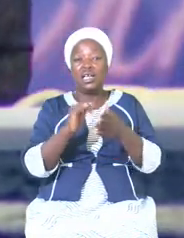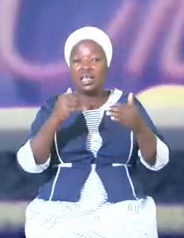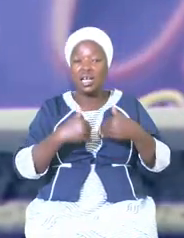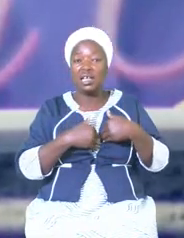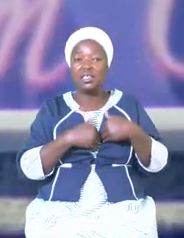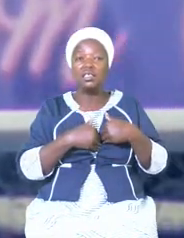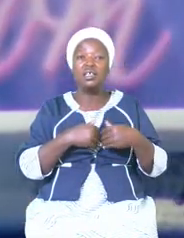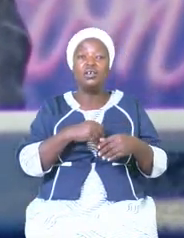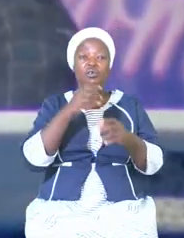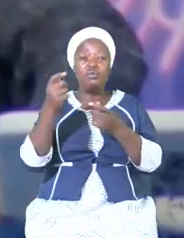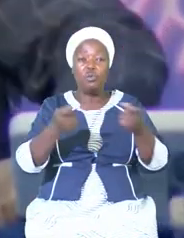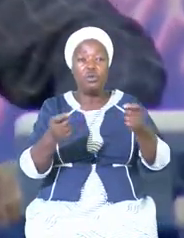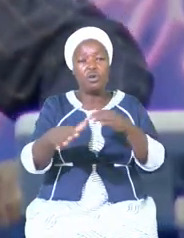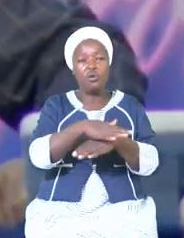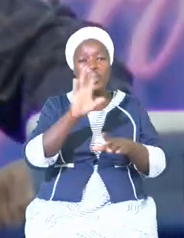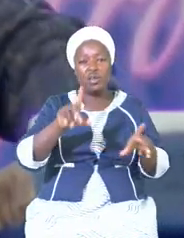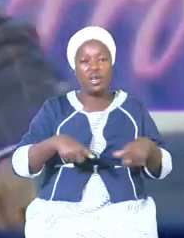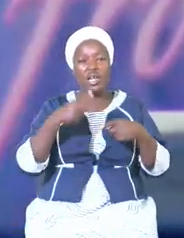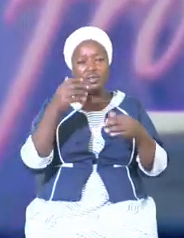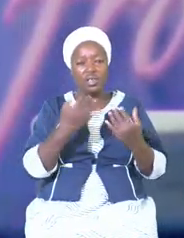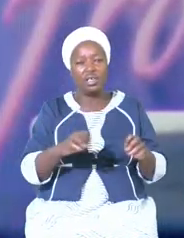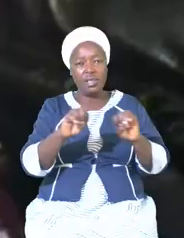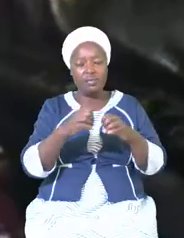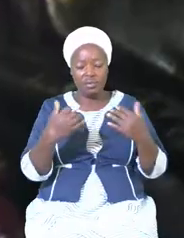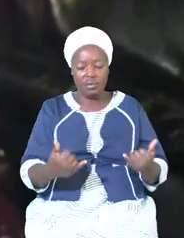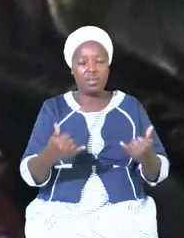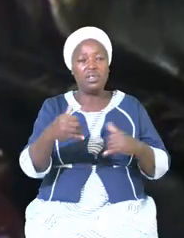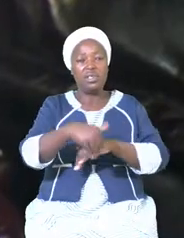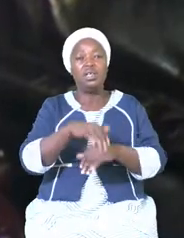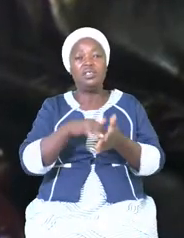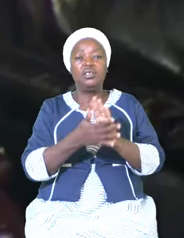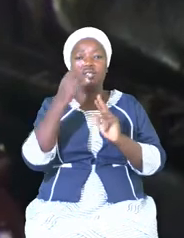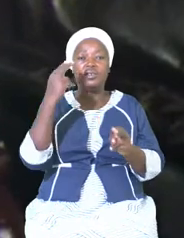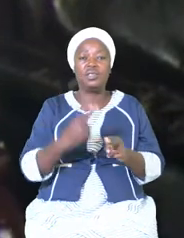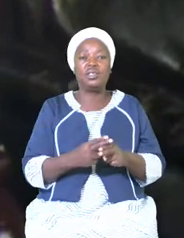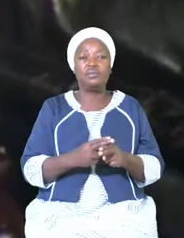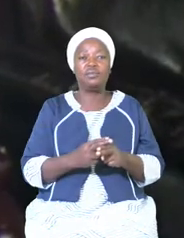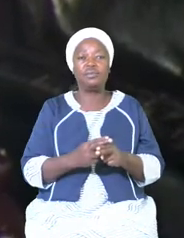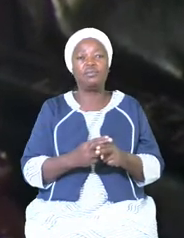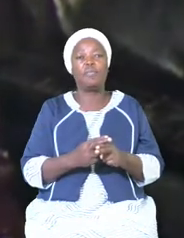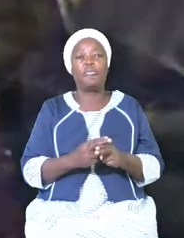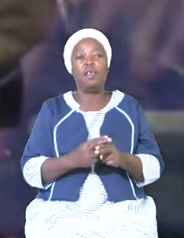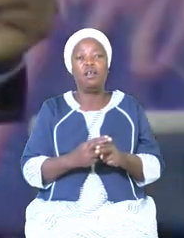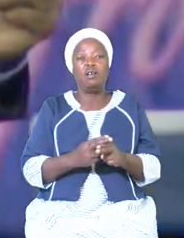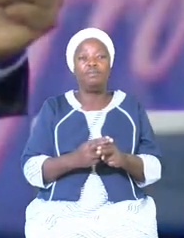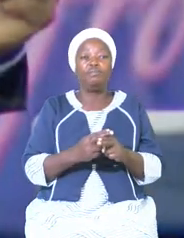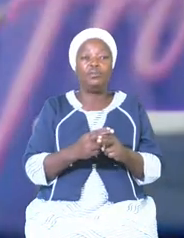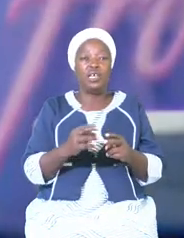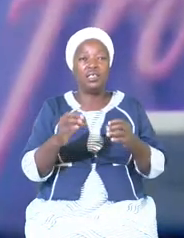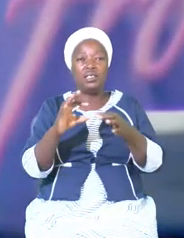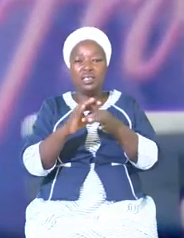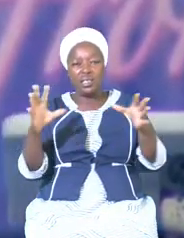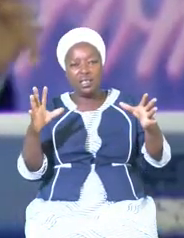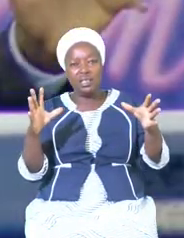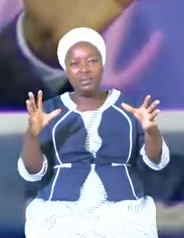dominion over your life, even tonight in Jesus' name. Disengagement and